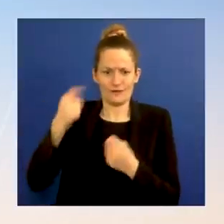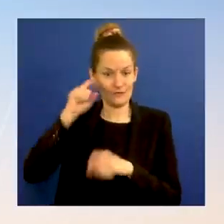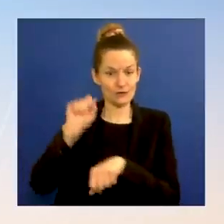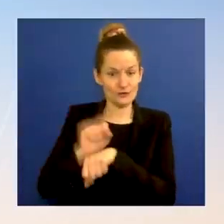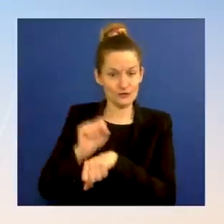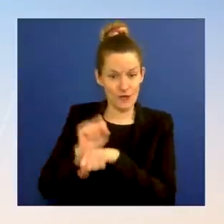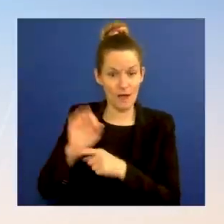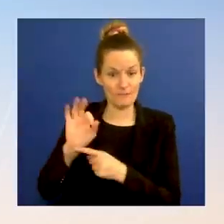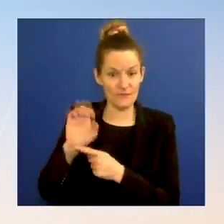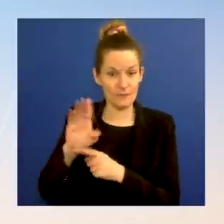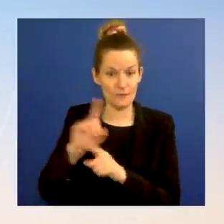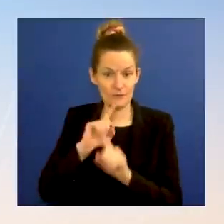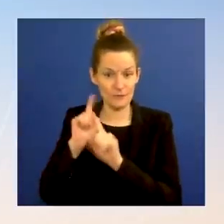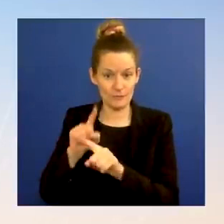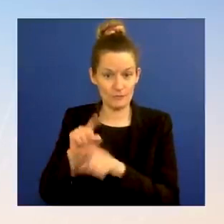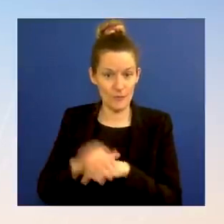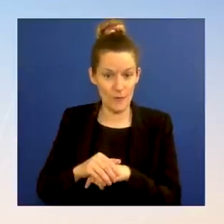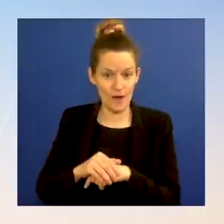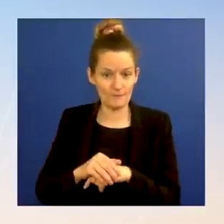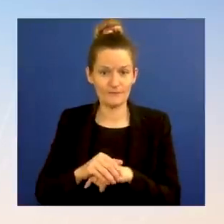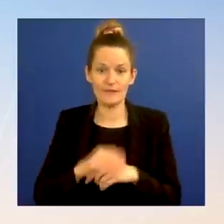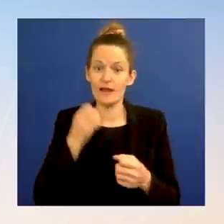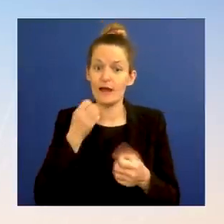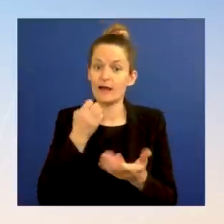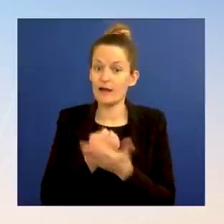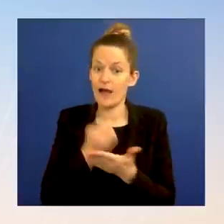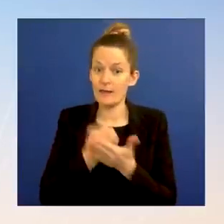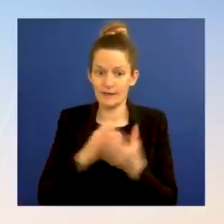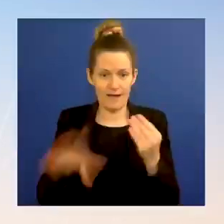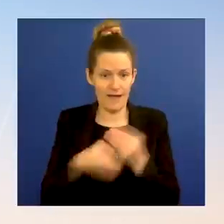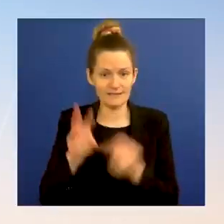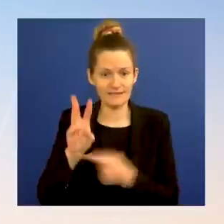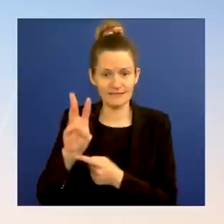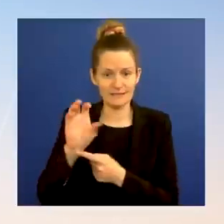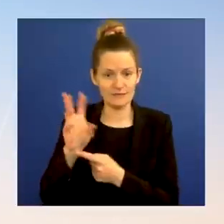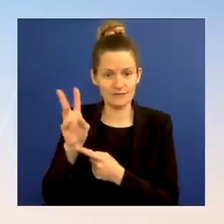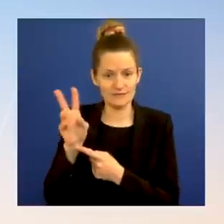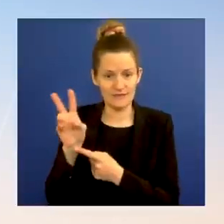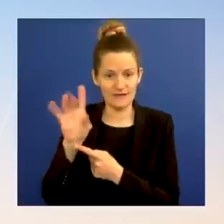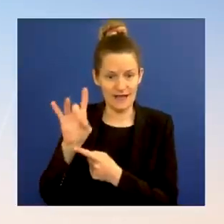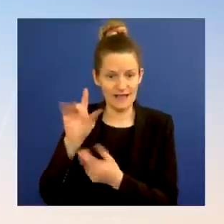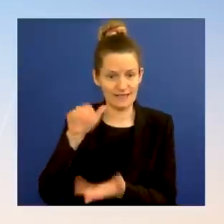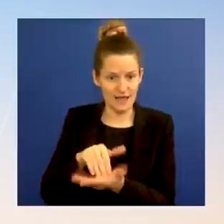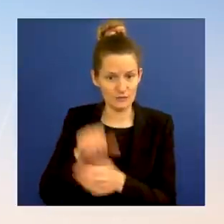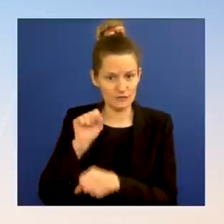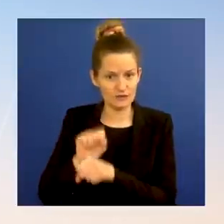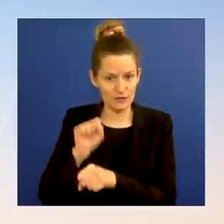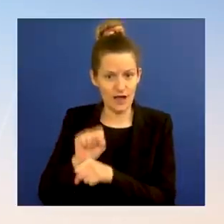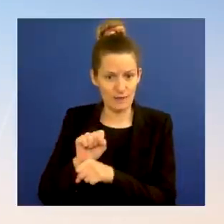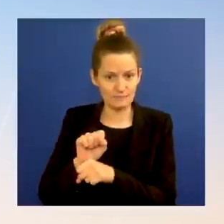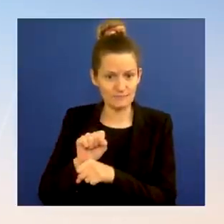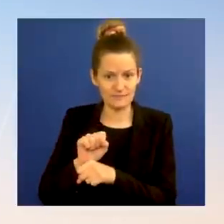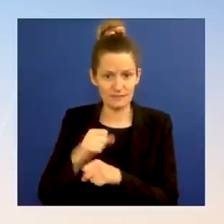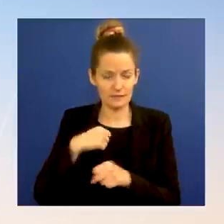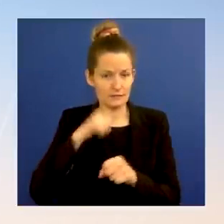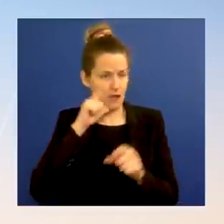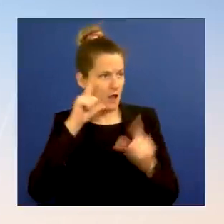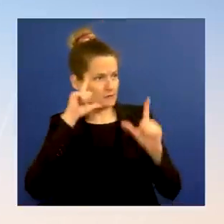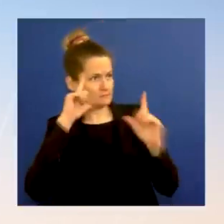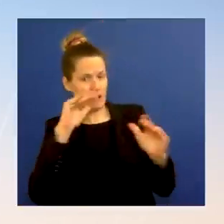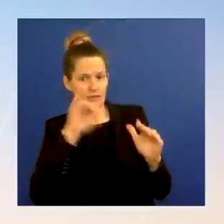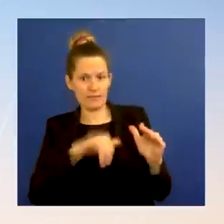added 678,000 jobs in February, well above market expectations. Revisions to the prior 2 months added